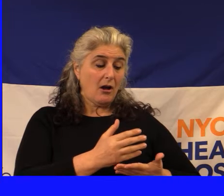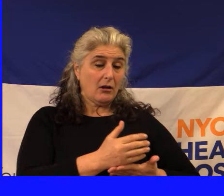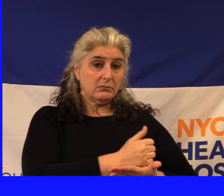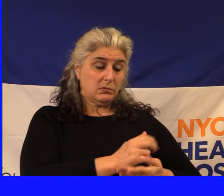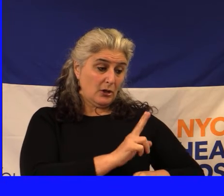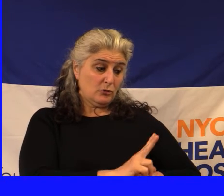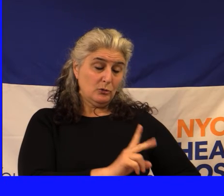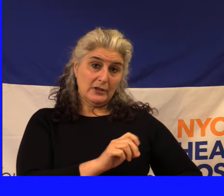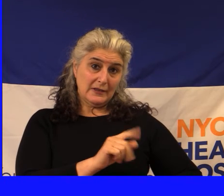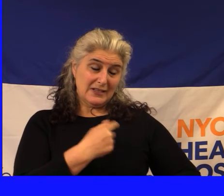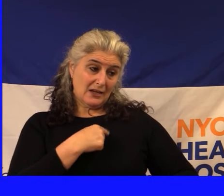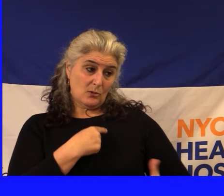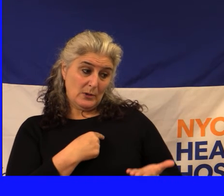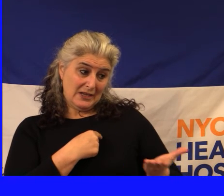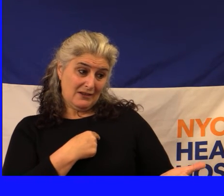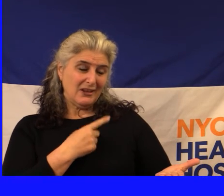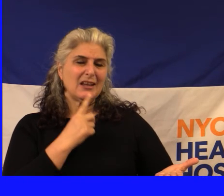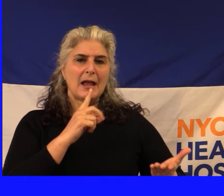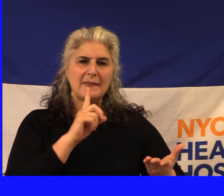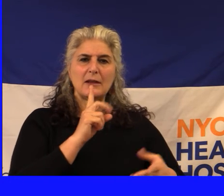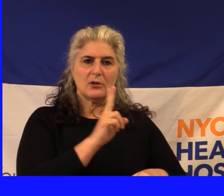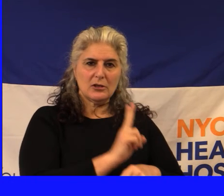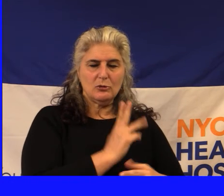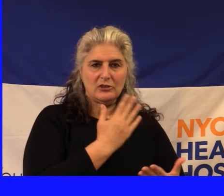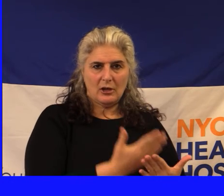been giving them and putting it to good work.